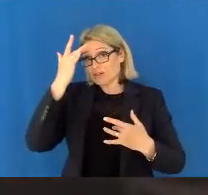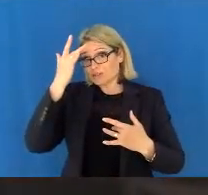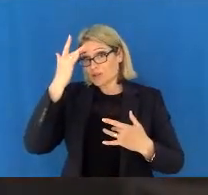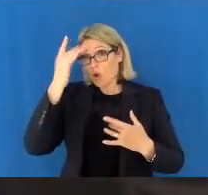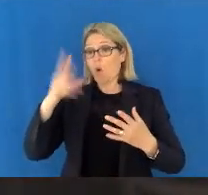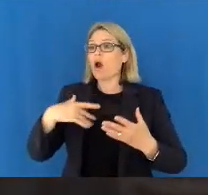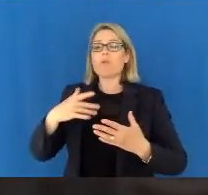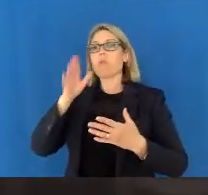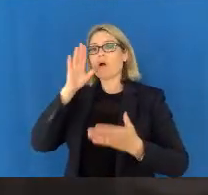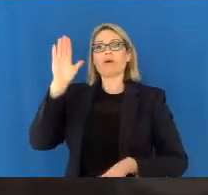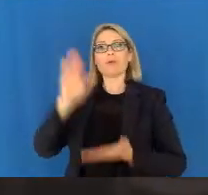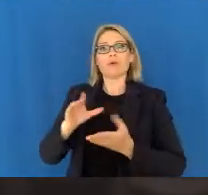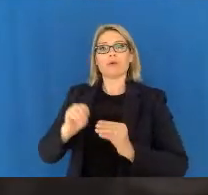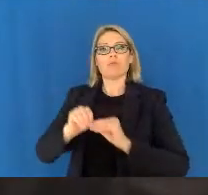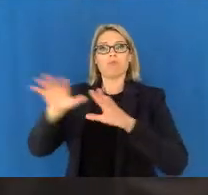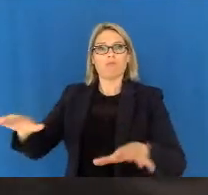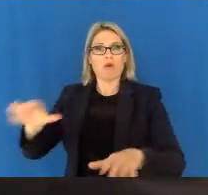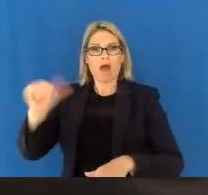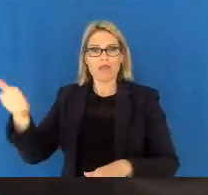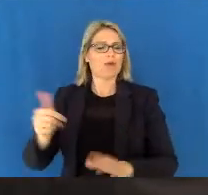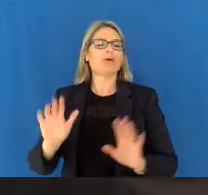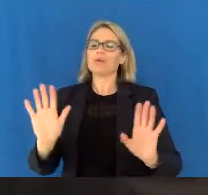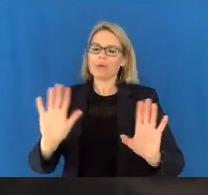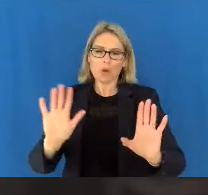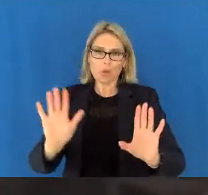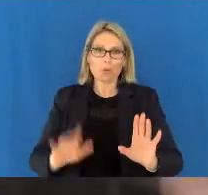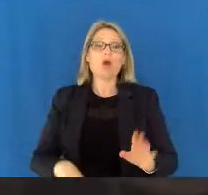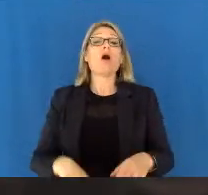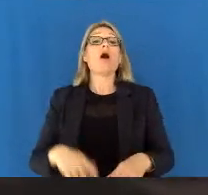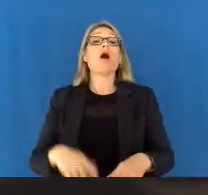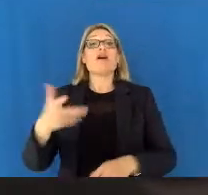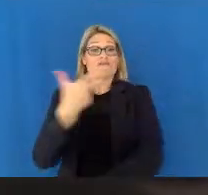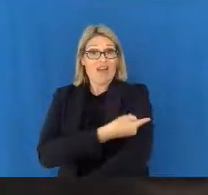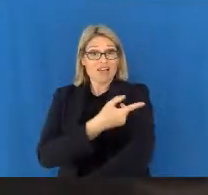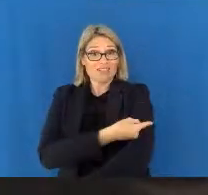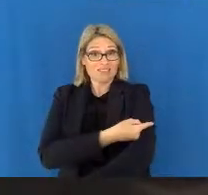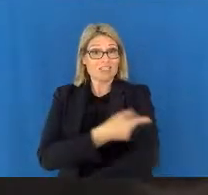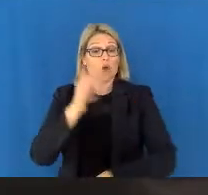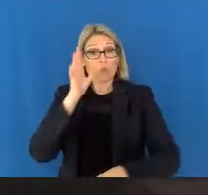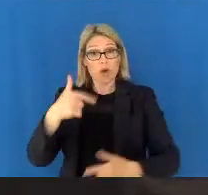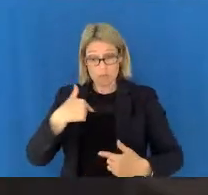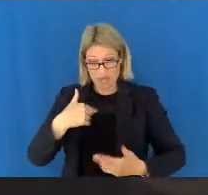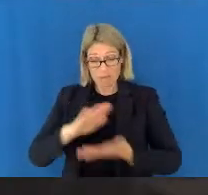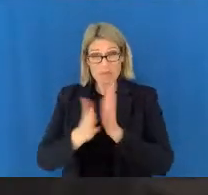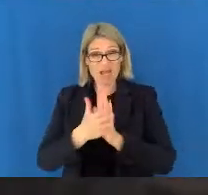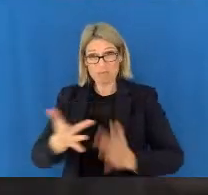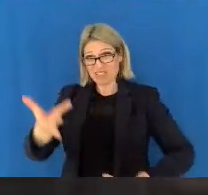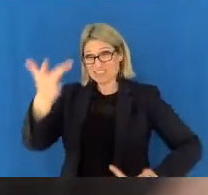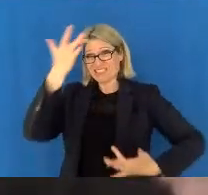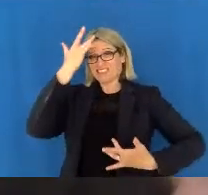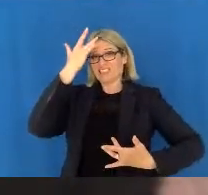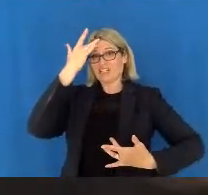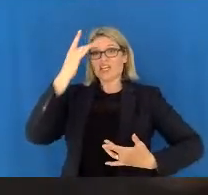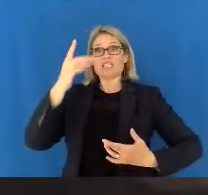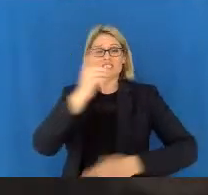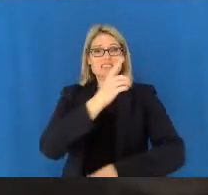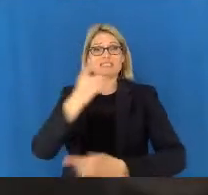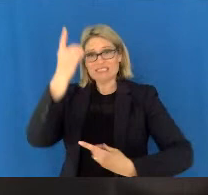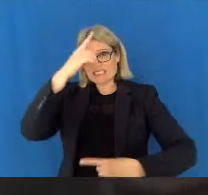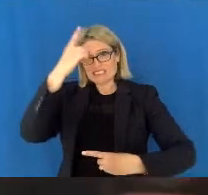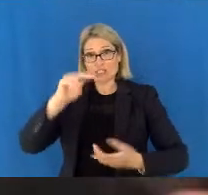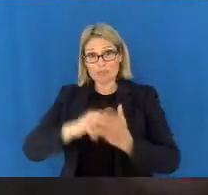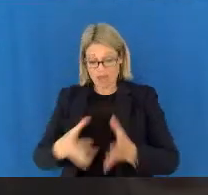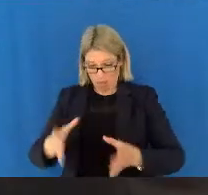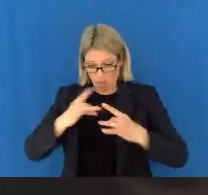someone else. No, that's not what it does. The vaccine does not give anyone the disease. It does not give the variant.